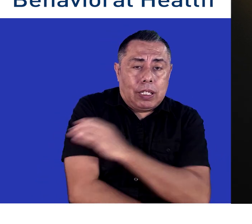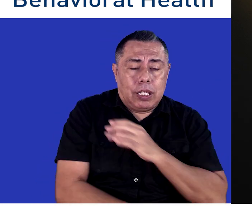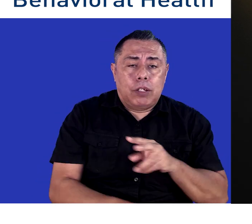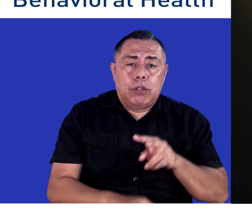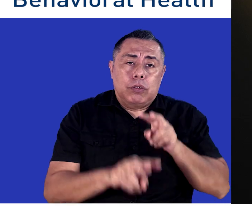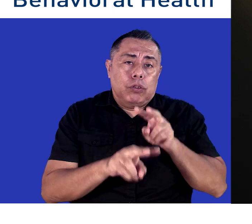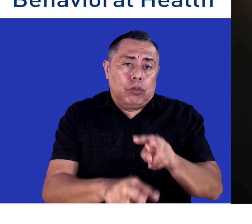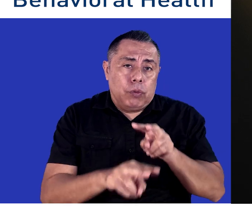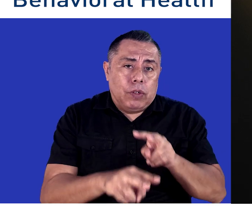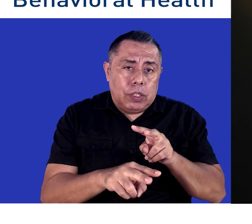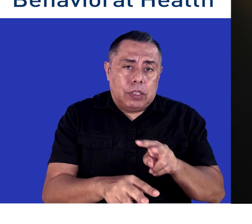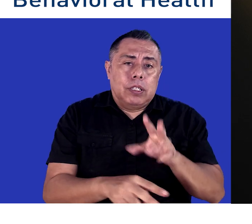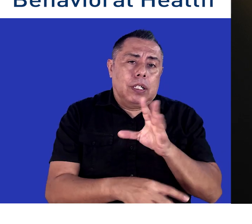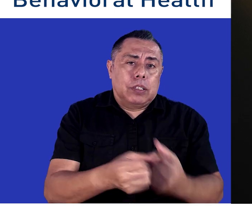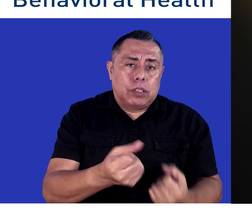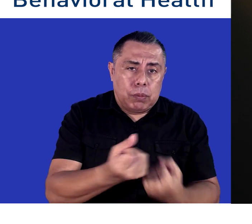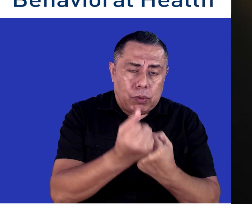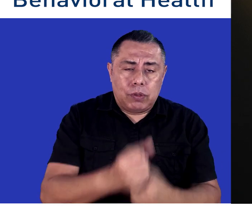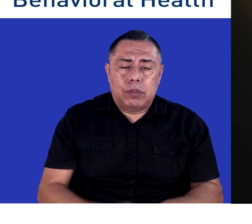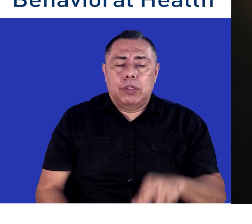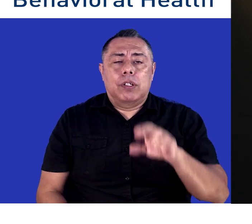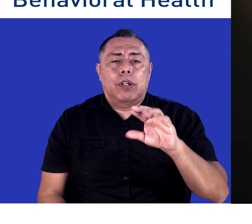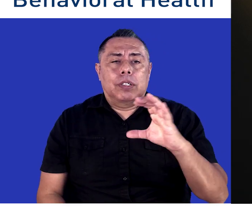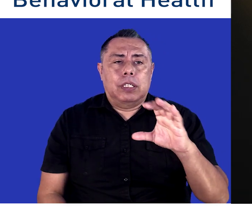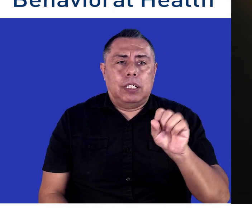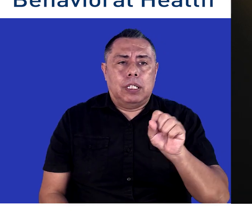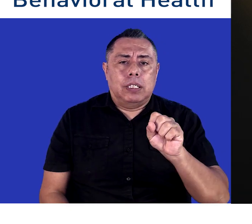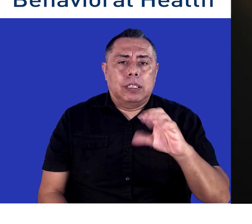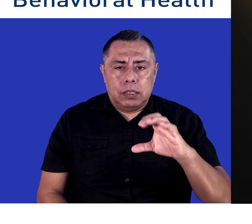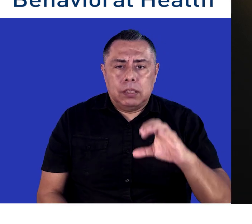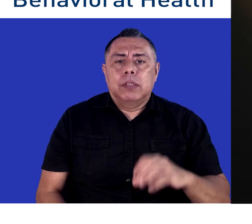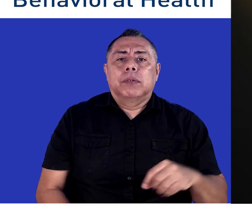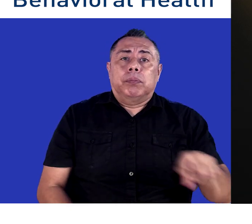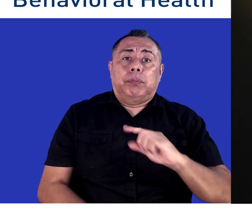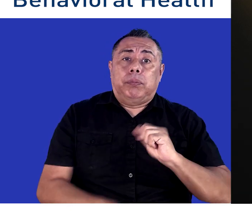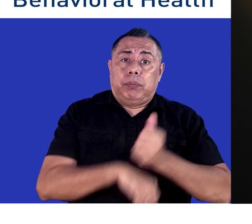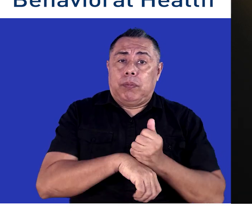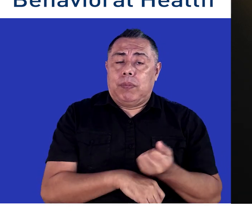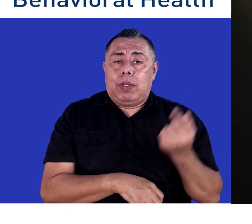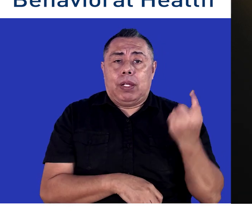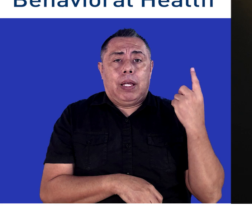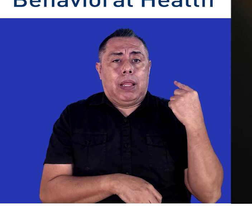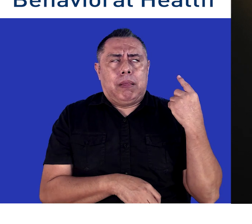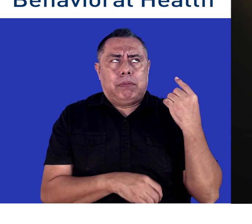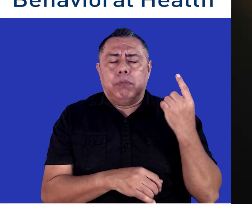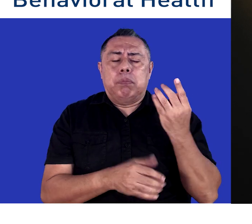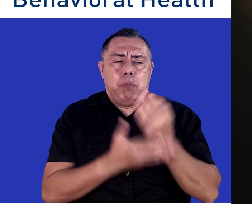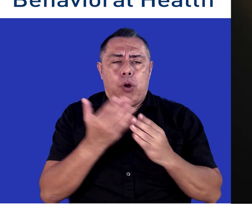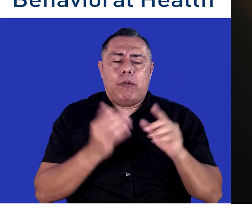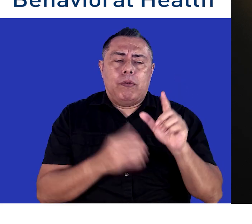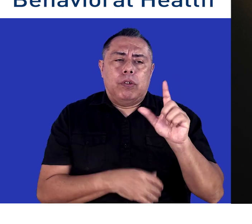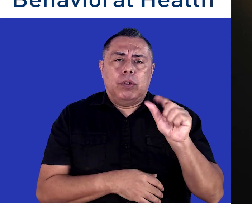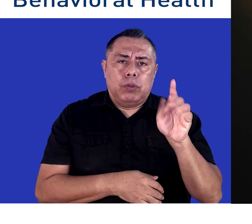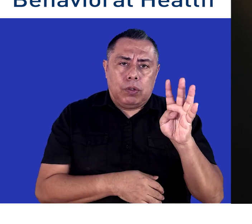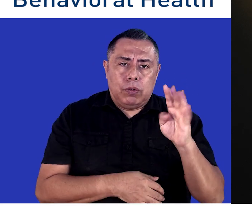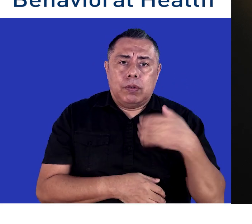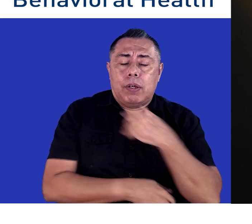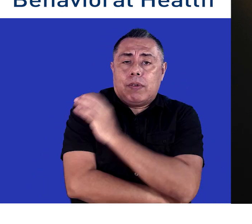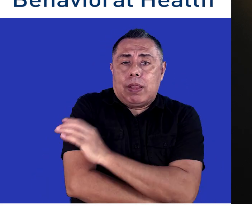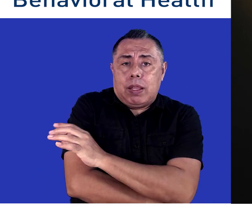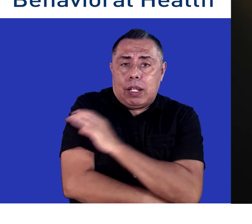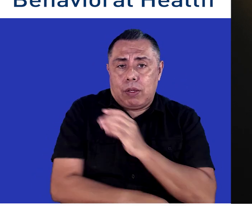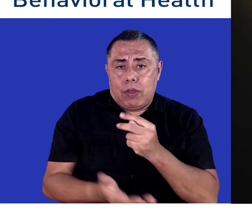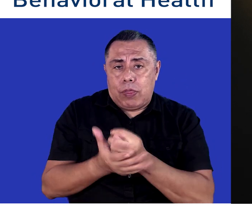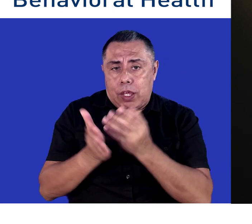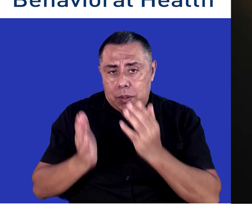Supervision Resources and Support, or CSRS, and it was implemented in the last quarter of 2024. Clinical therapists from